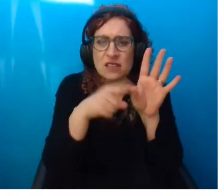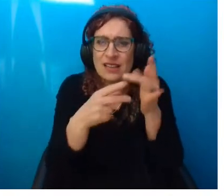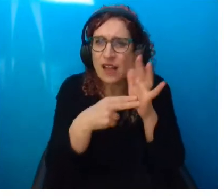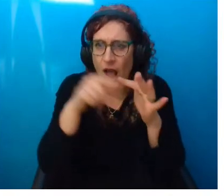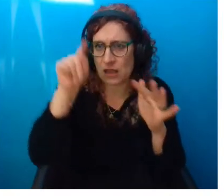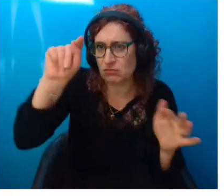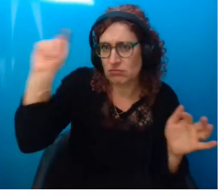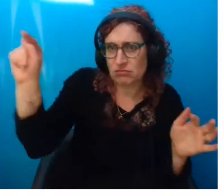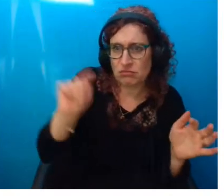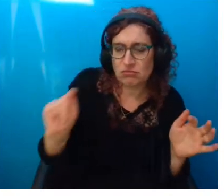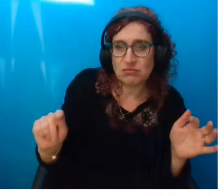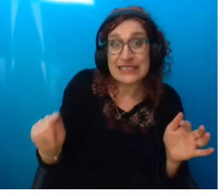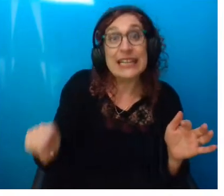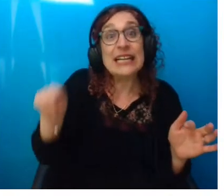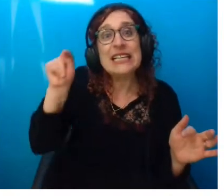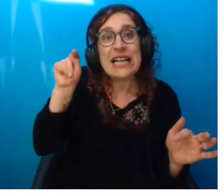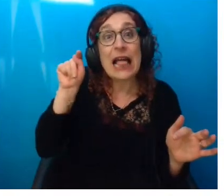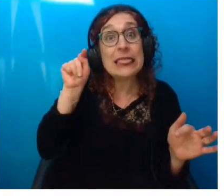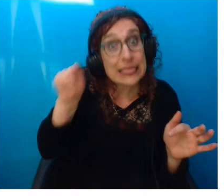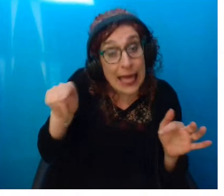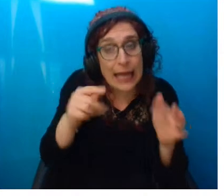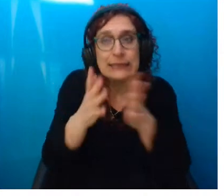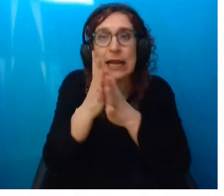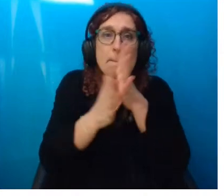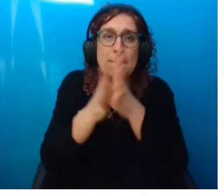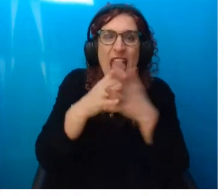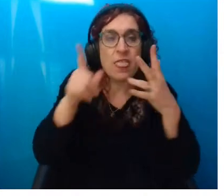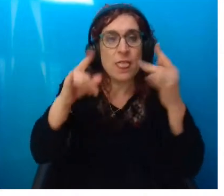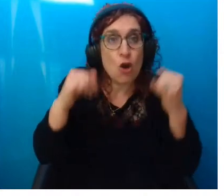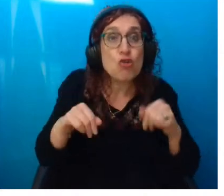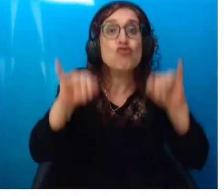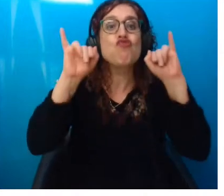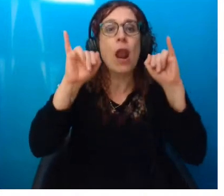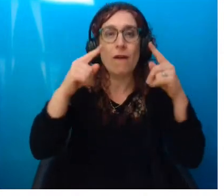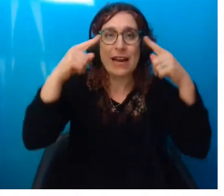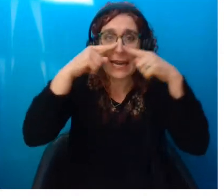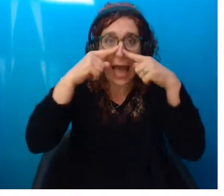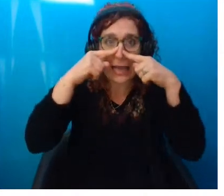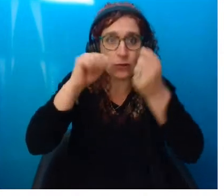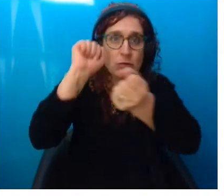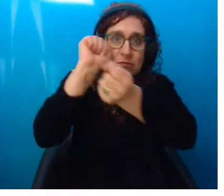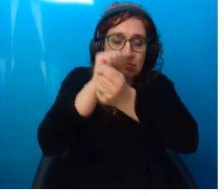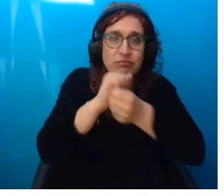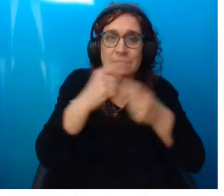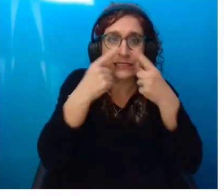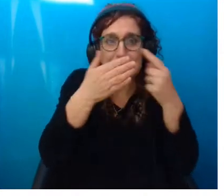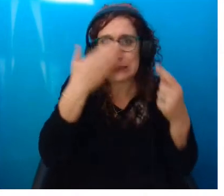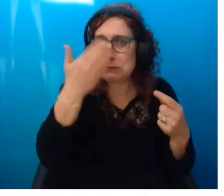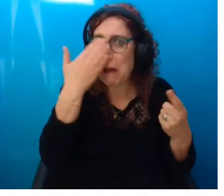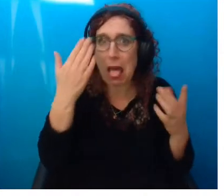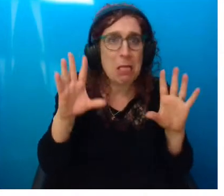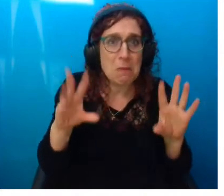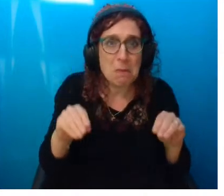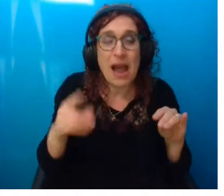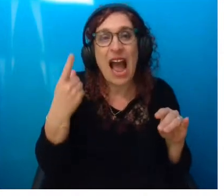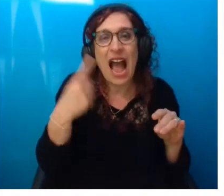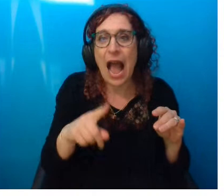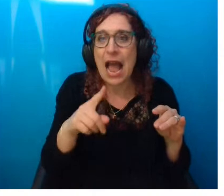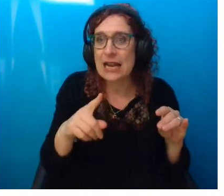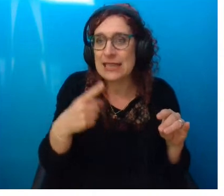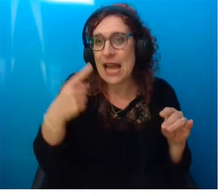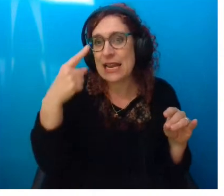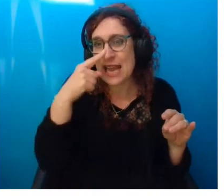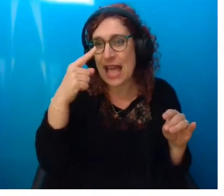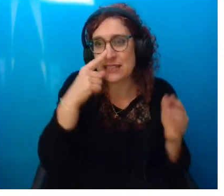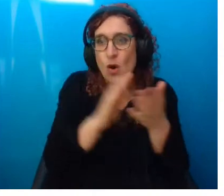chemokines, which lead to the chronic symptoms of nasal blockage, loss of smell, and what is known as nasal hyperreactivity, about